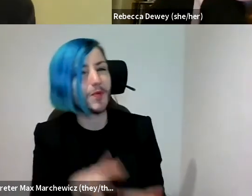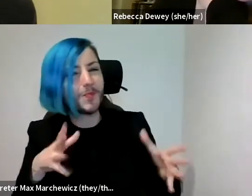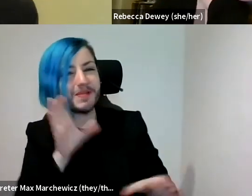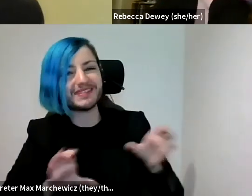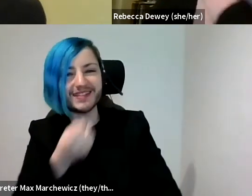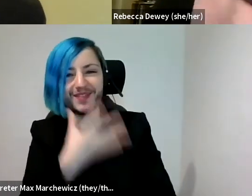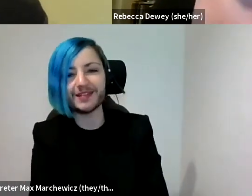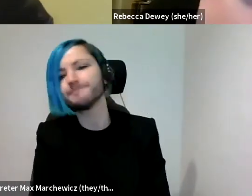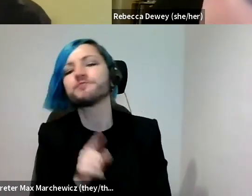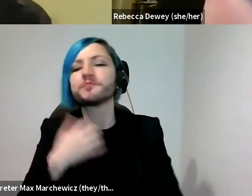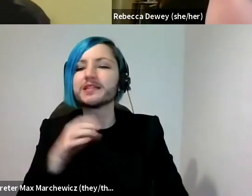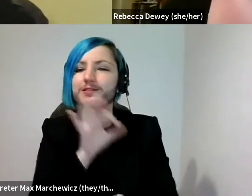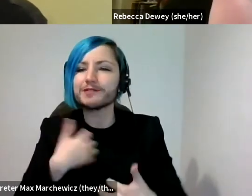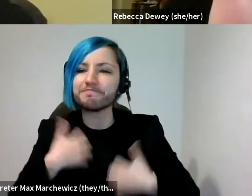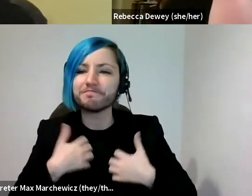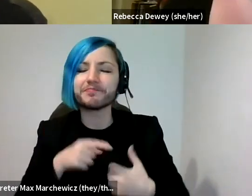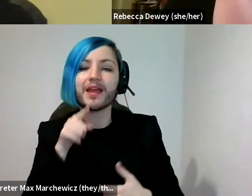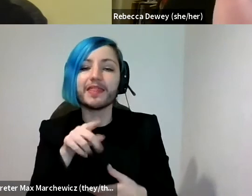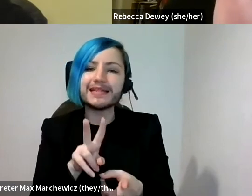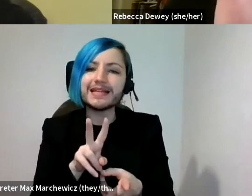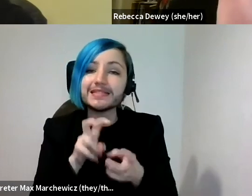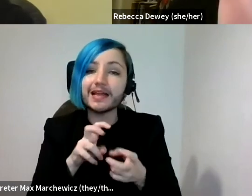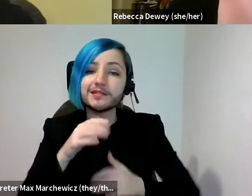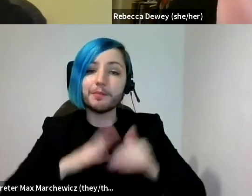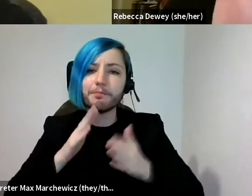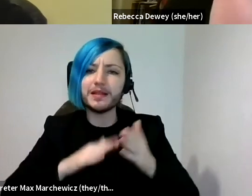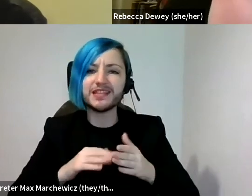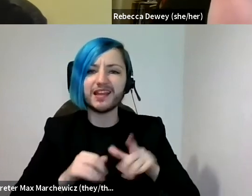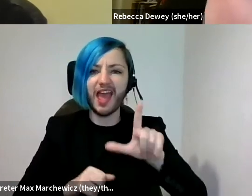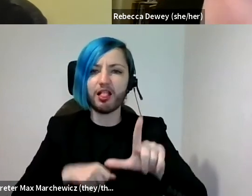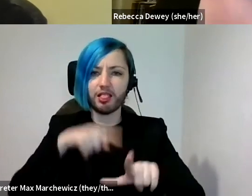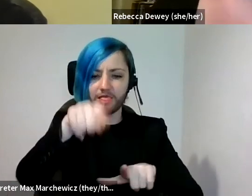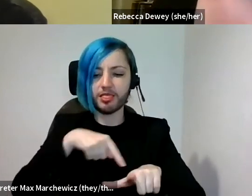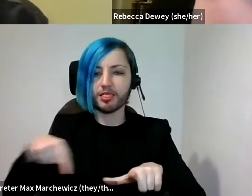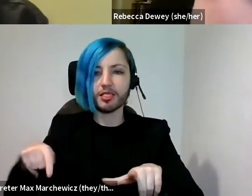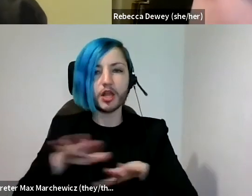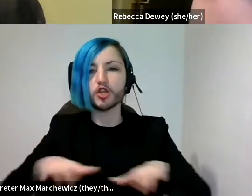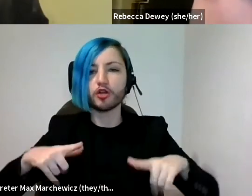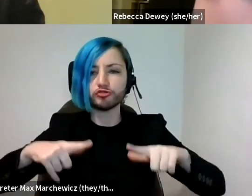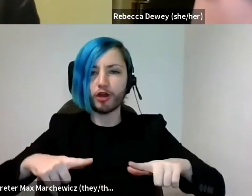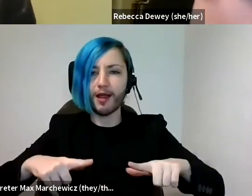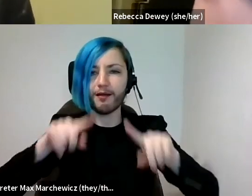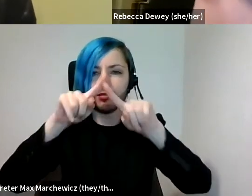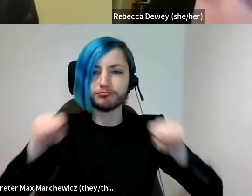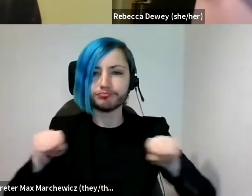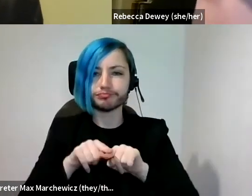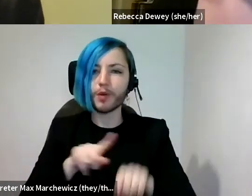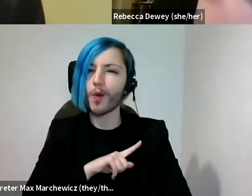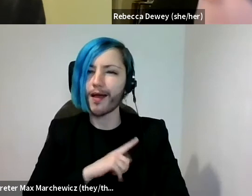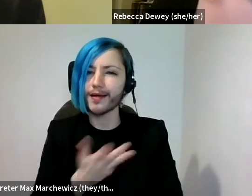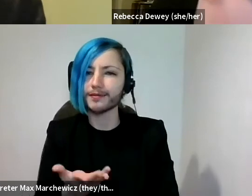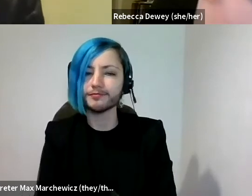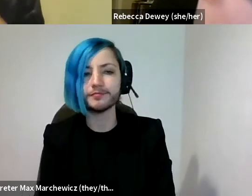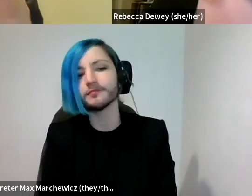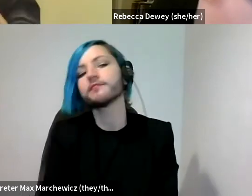intriguing question. Why are these detectors constructed in L shapes, not as a triangle? Well, you can see